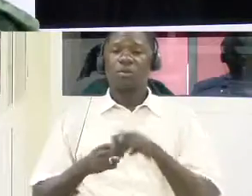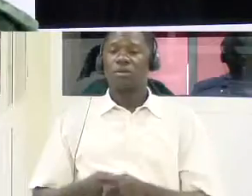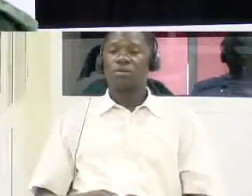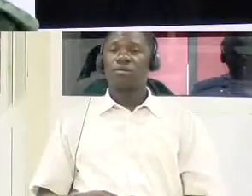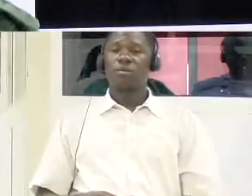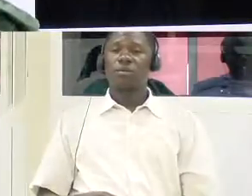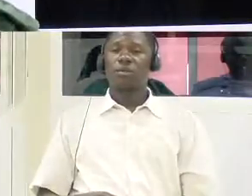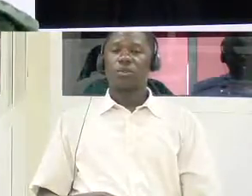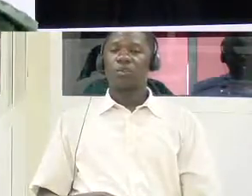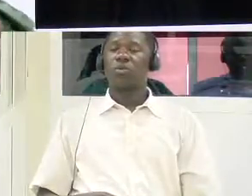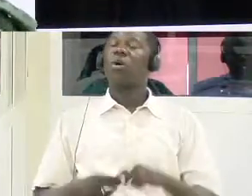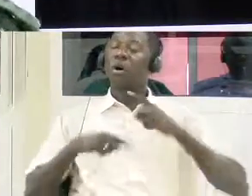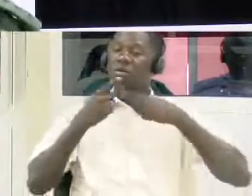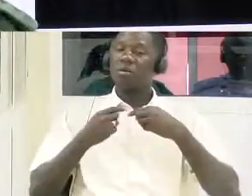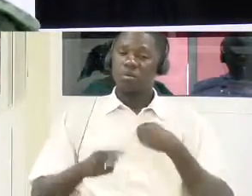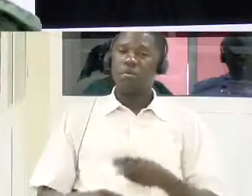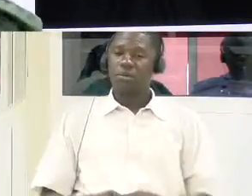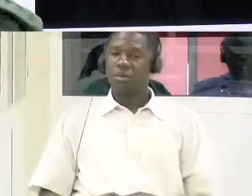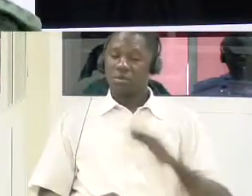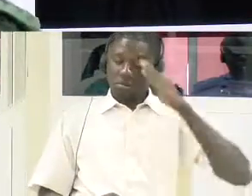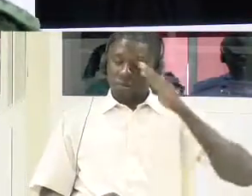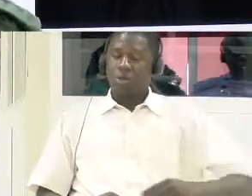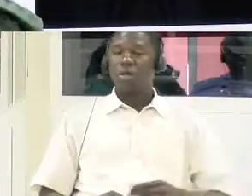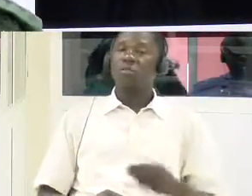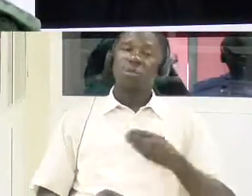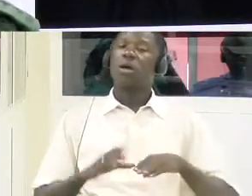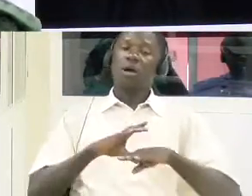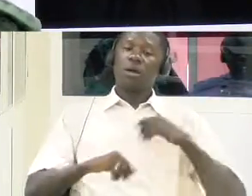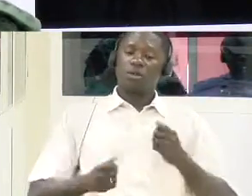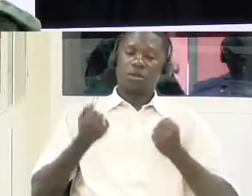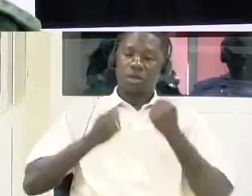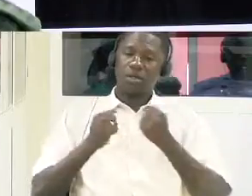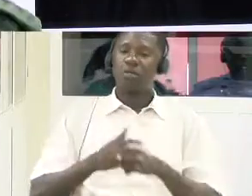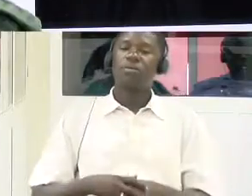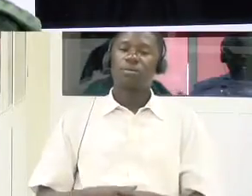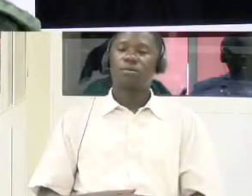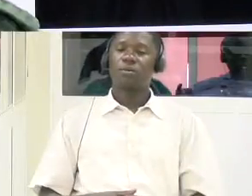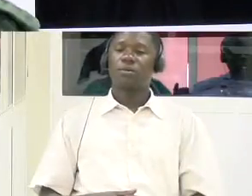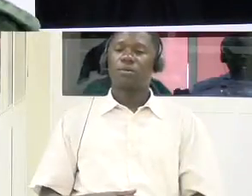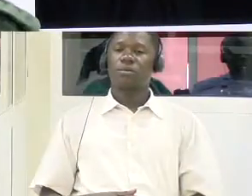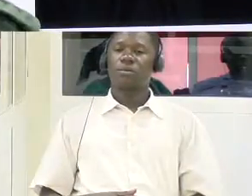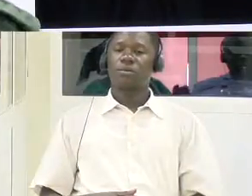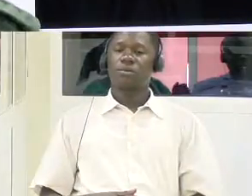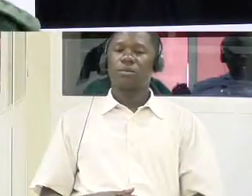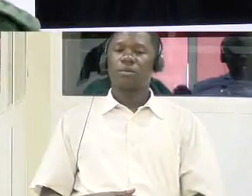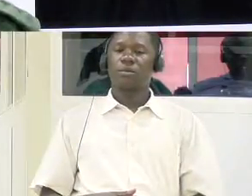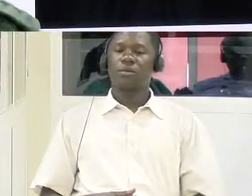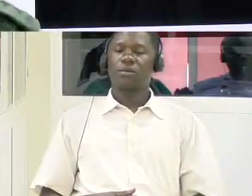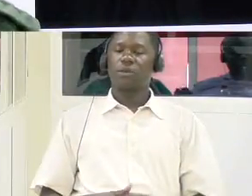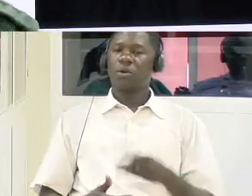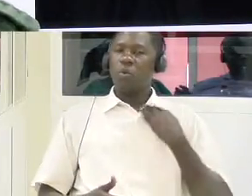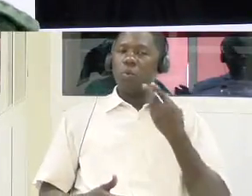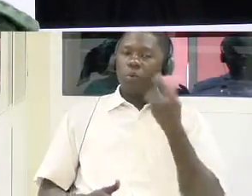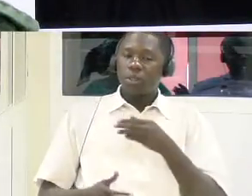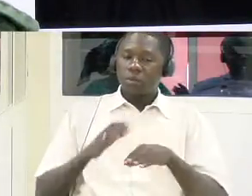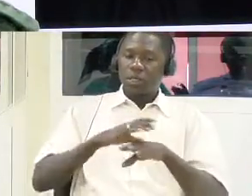I complimented him and I get off the car. When I get off the car, I move few steps, he called me.